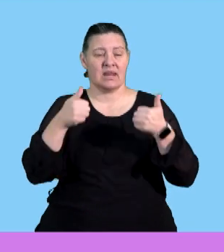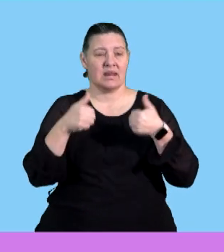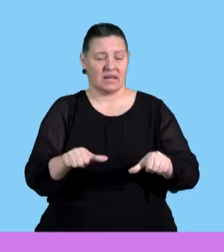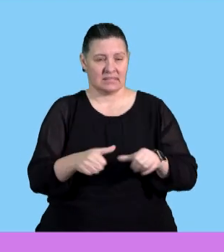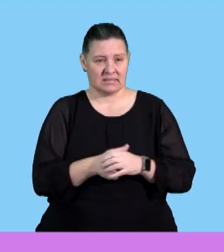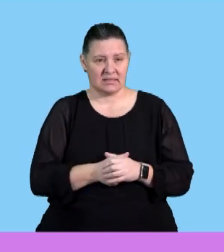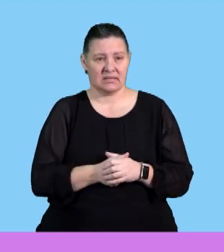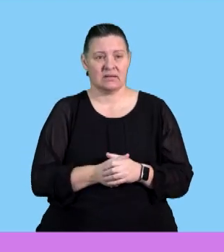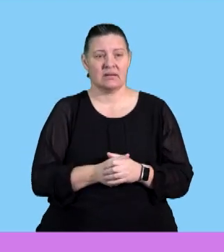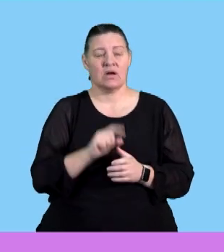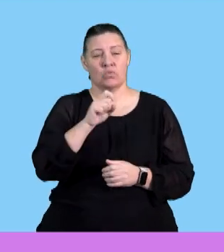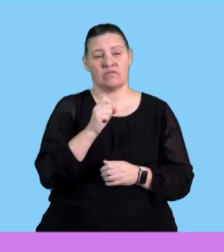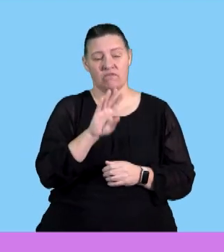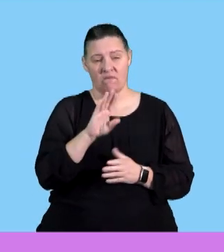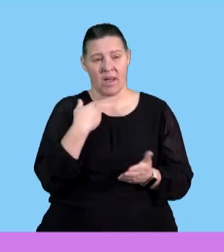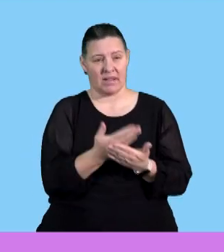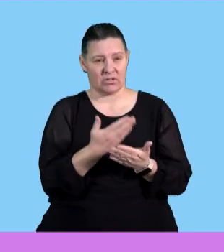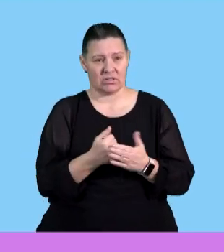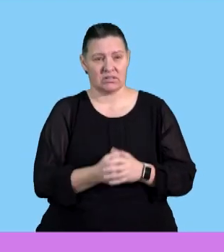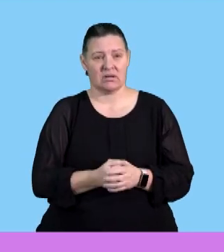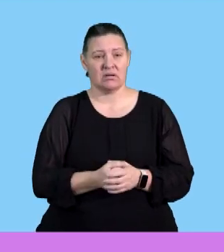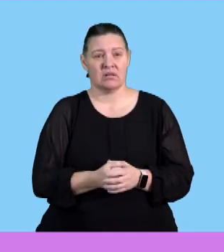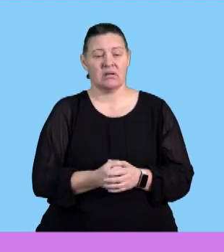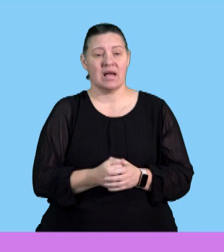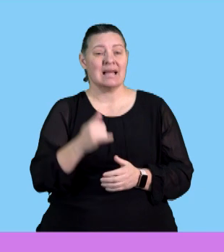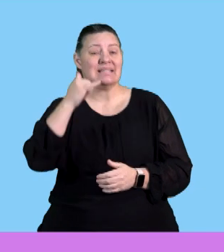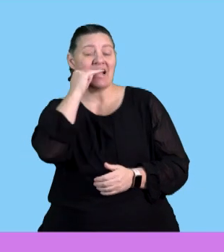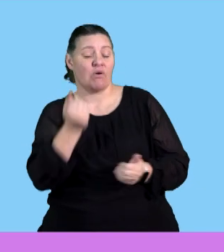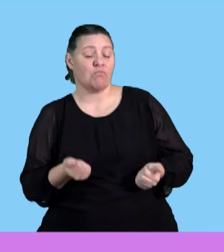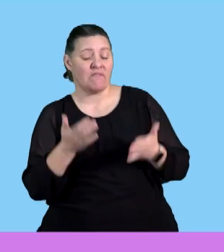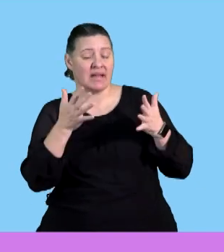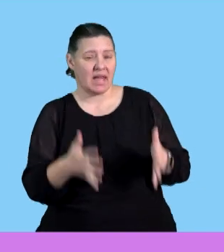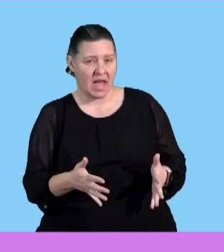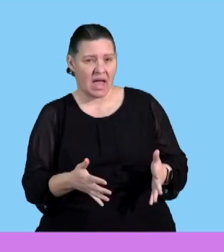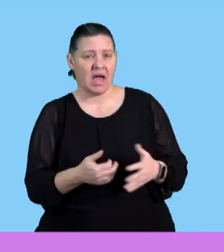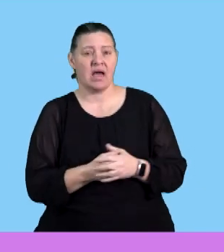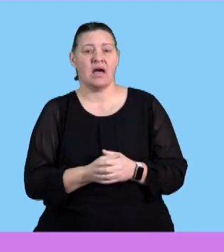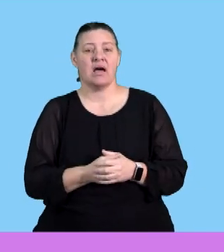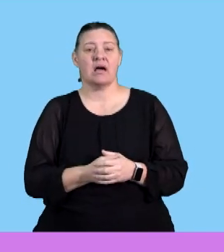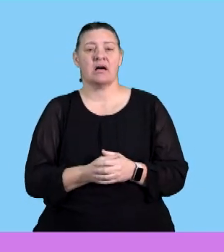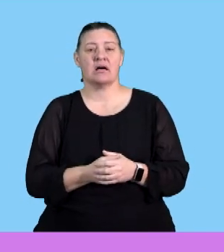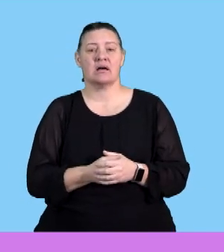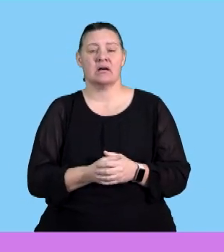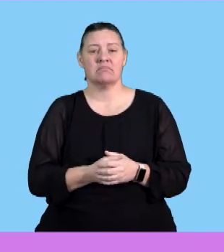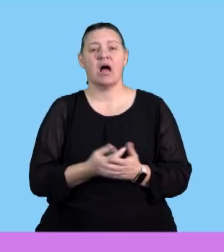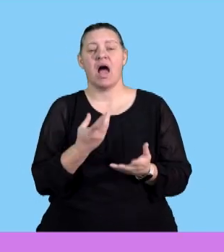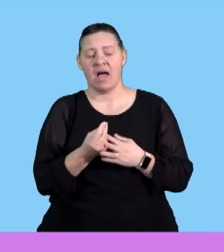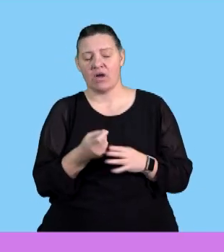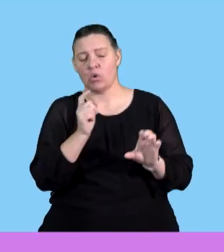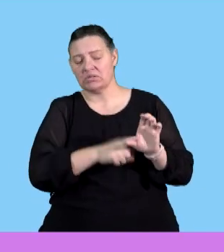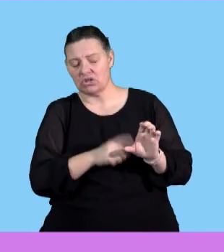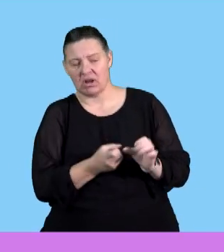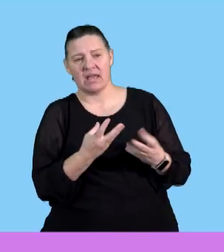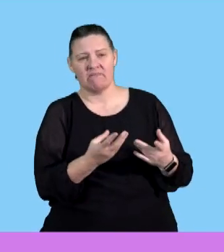Next question, which is number 4 on application. One of the cell phone providers quotes a cell phone